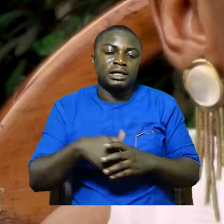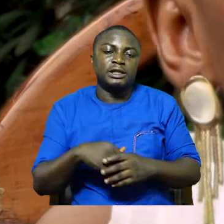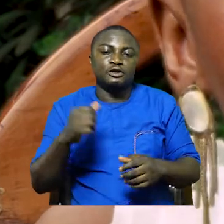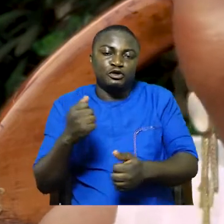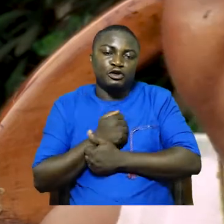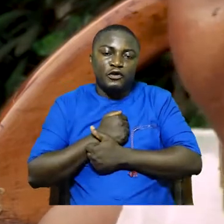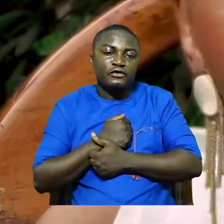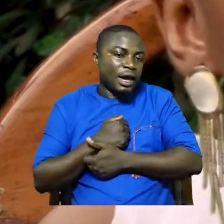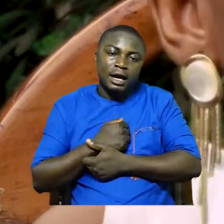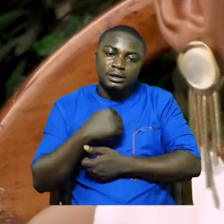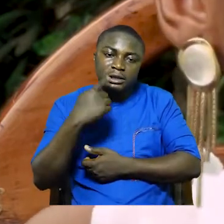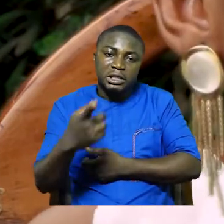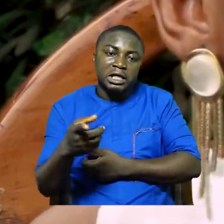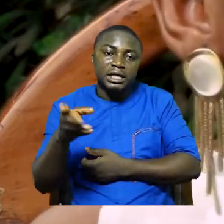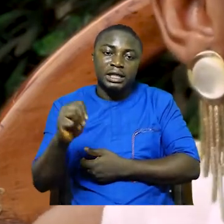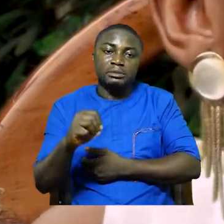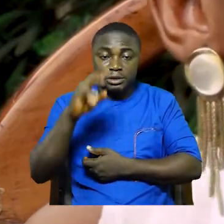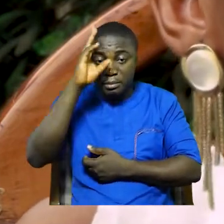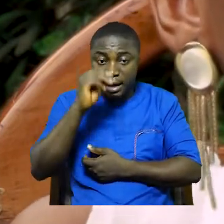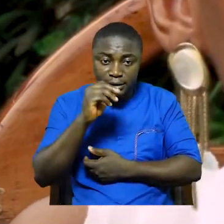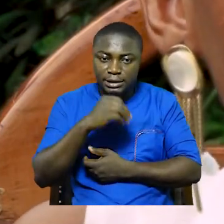were in love. When I now told him,